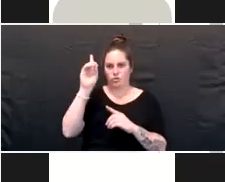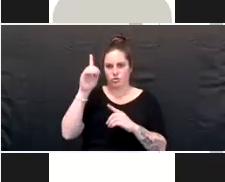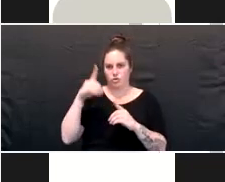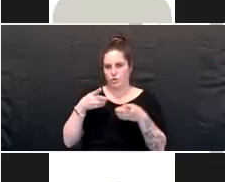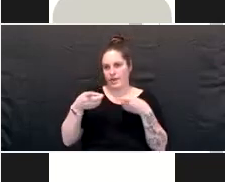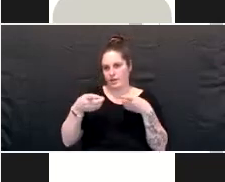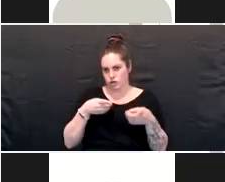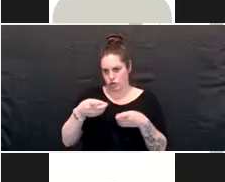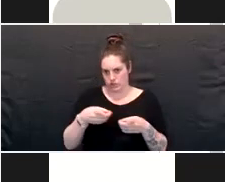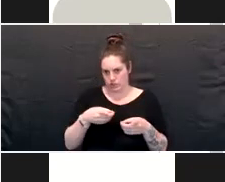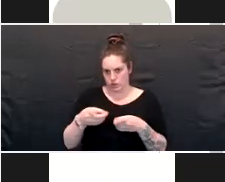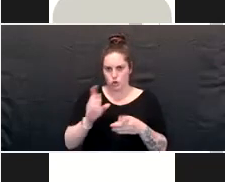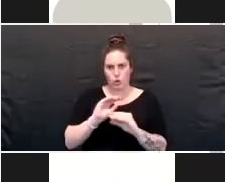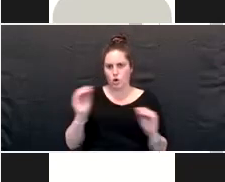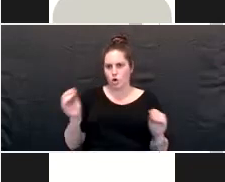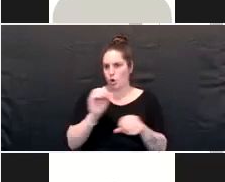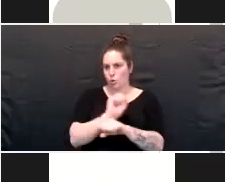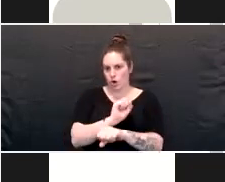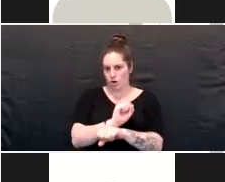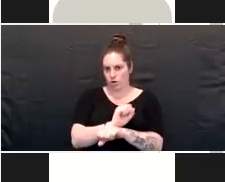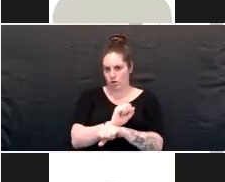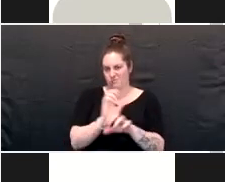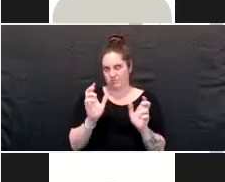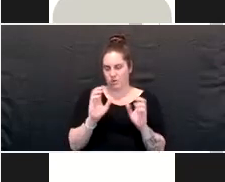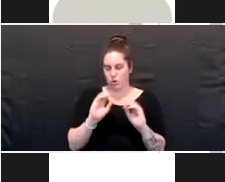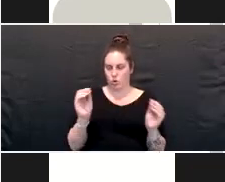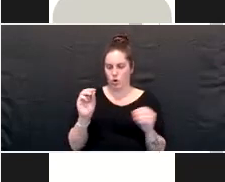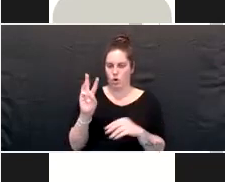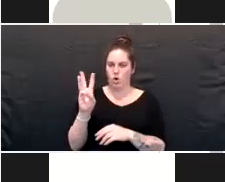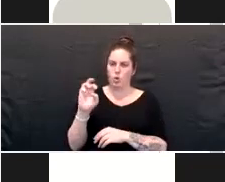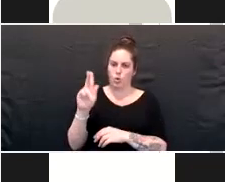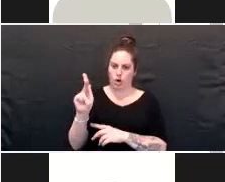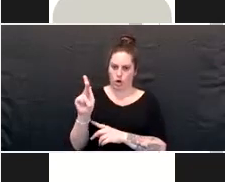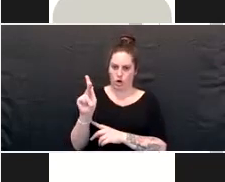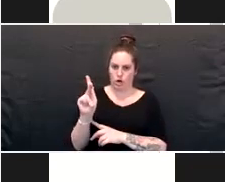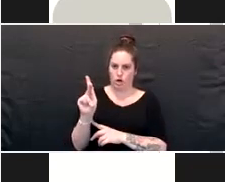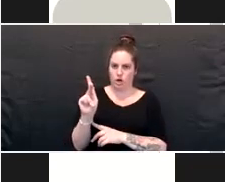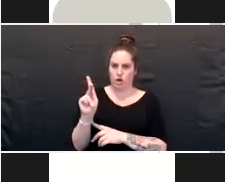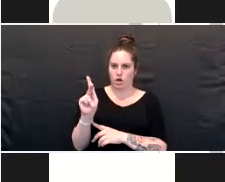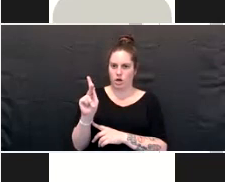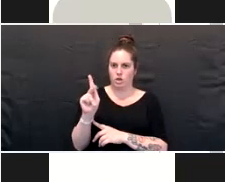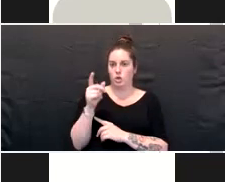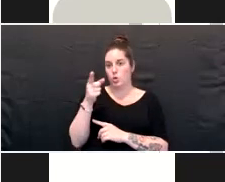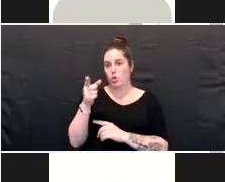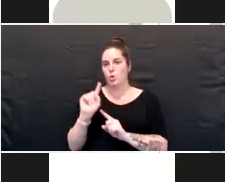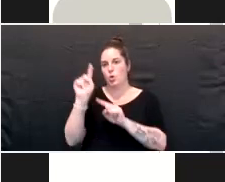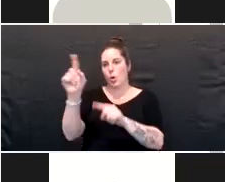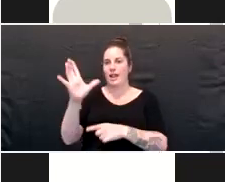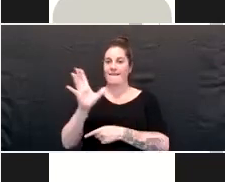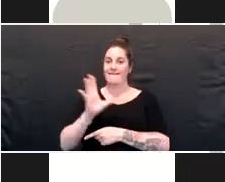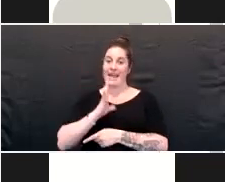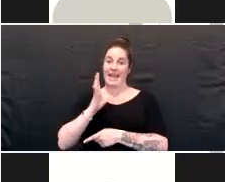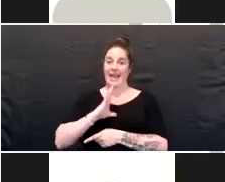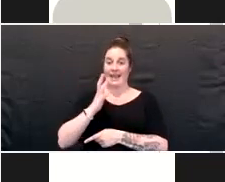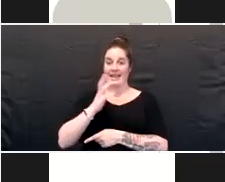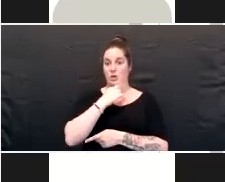done. So think about it this way. When you go into that fancy restaurant and